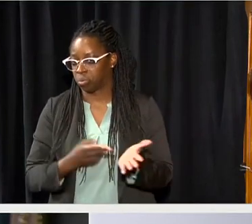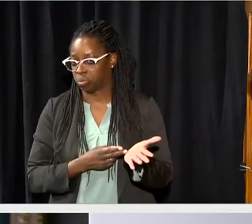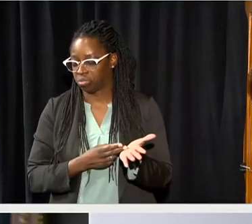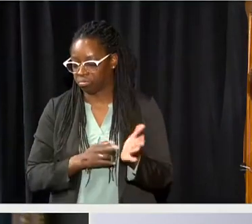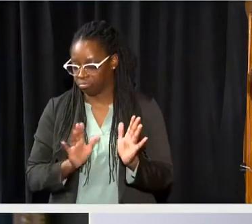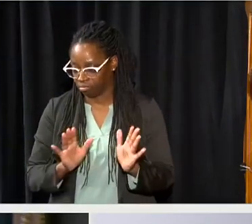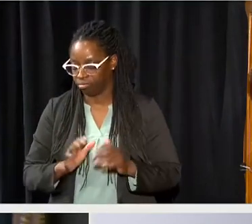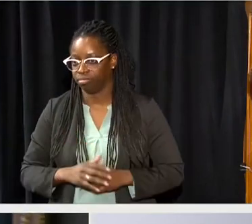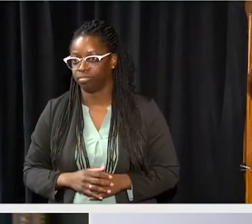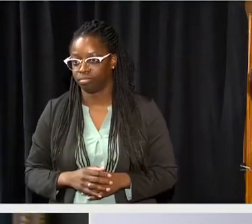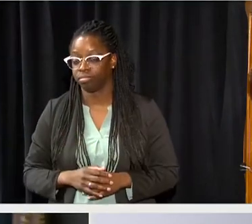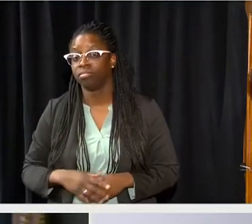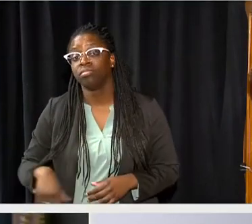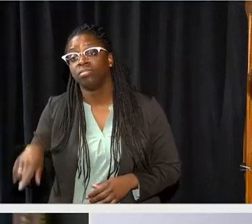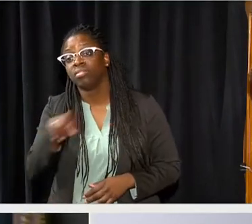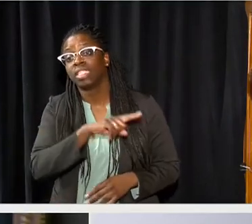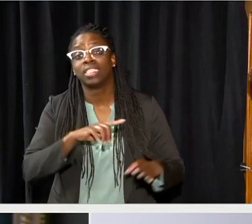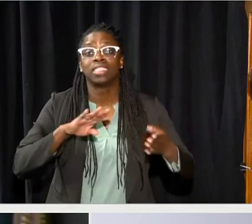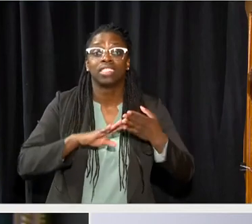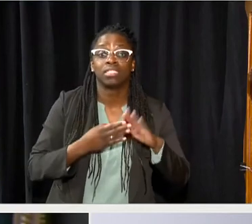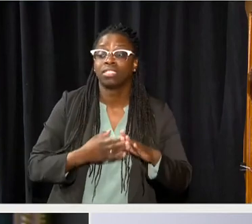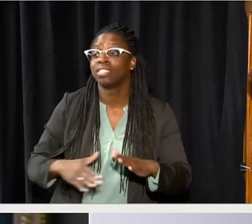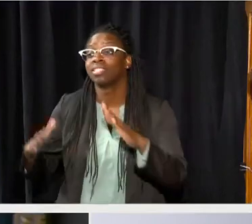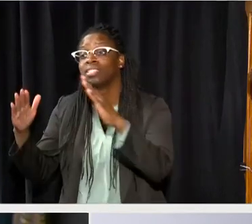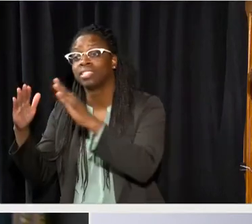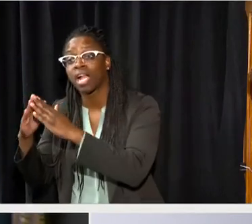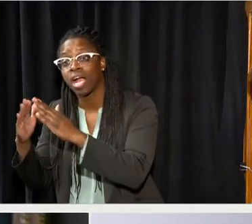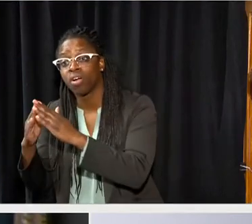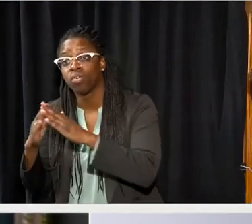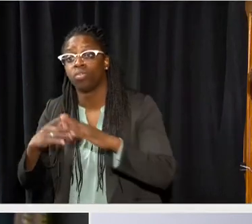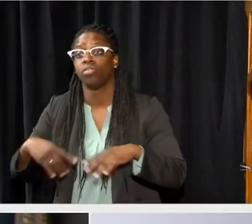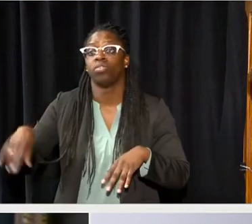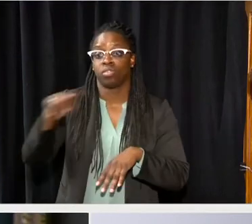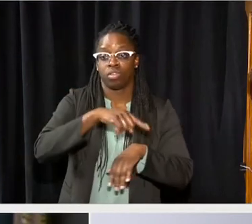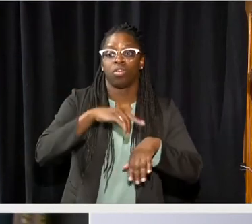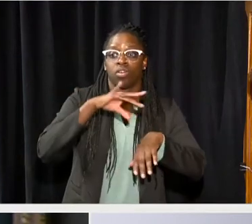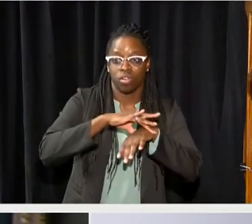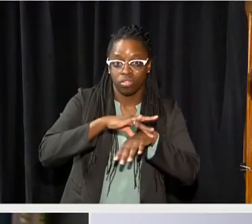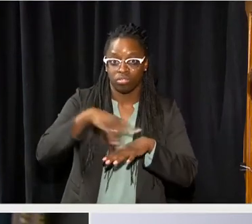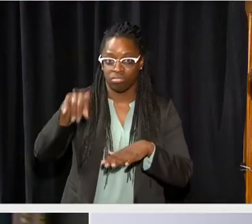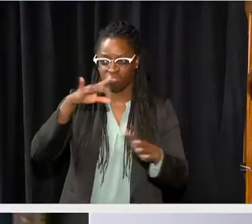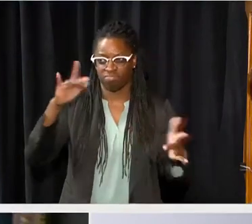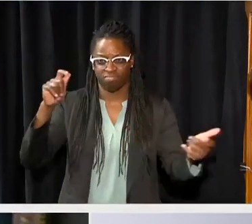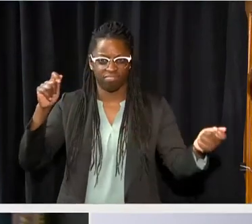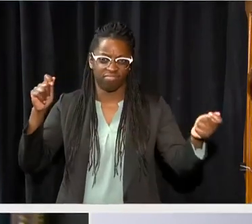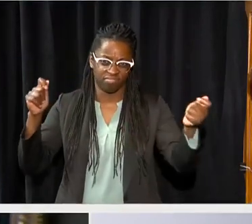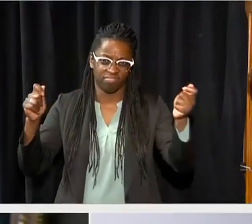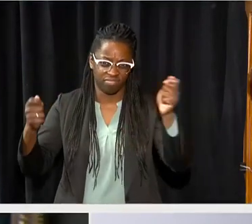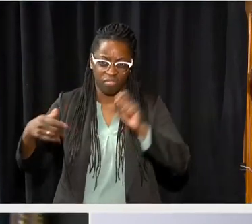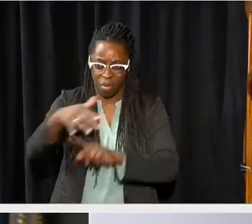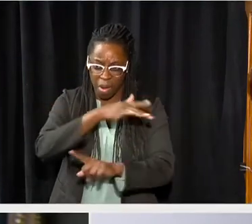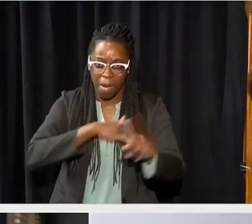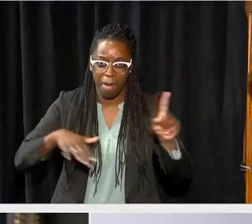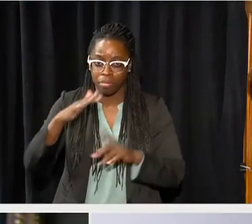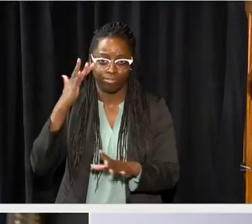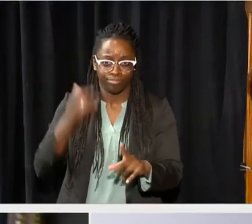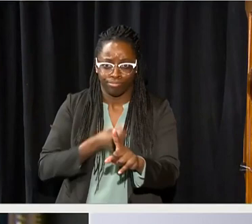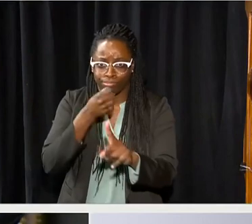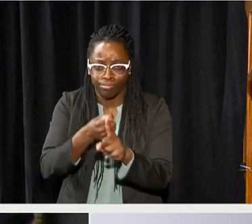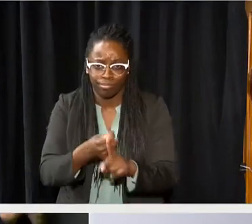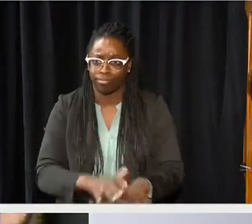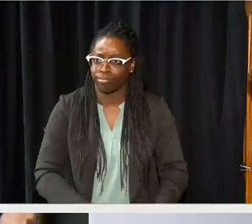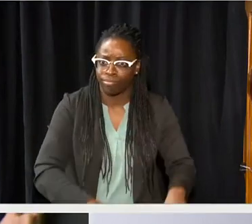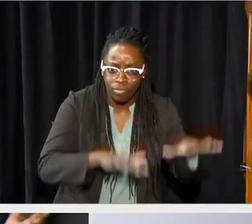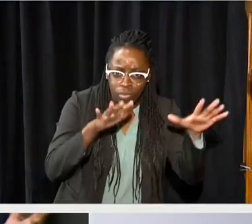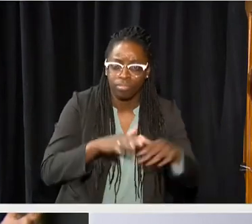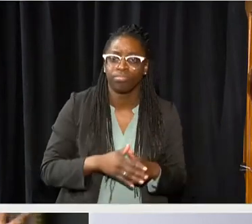towns are deeply impacted by climate change. We see it already. We saw it in the floods this summer. Heck, we saw